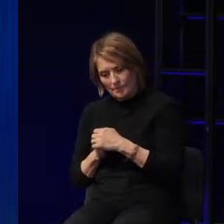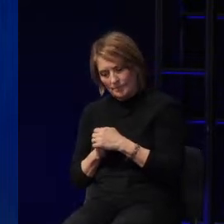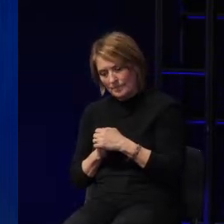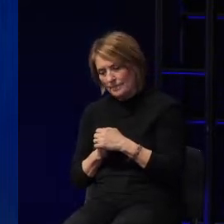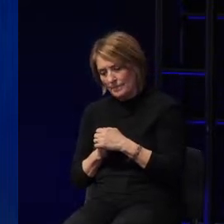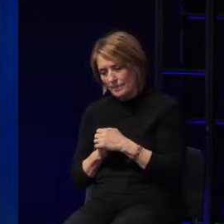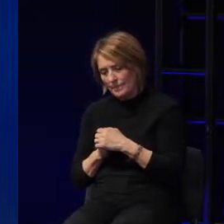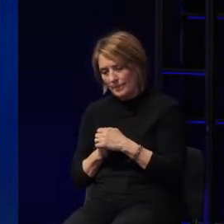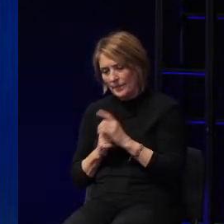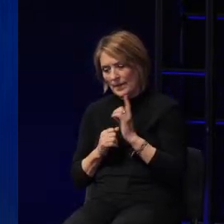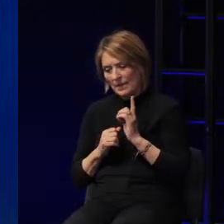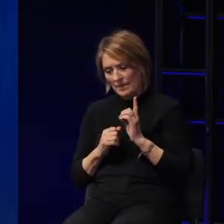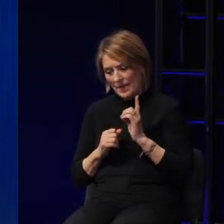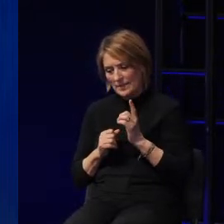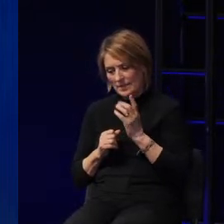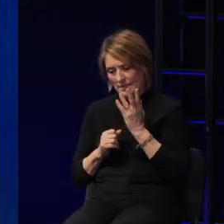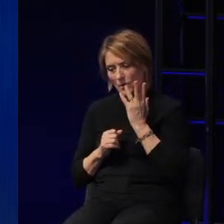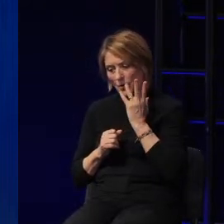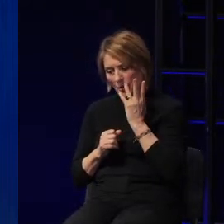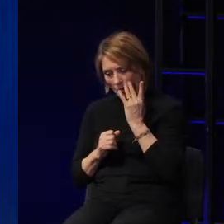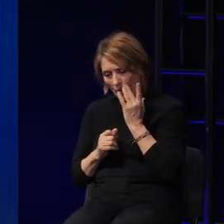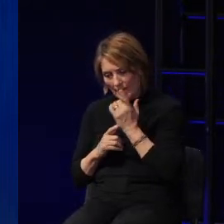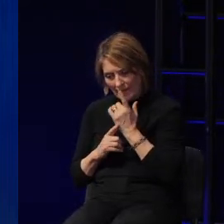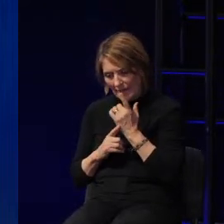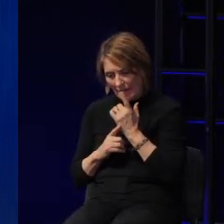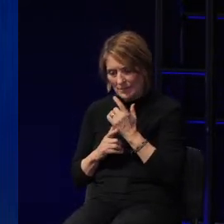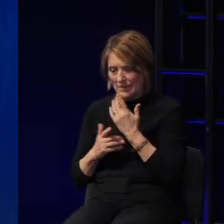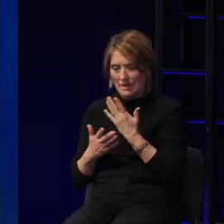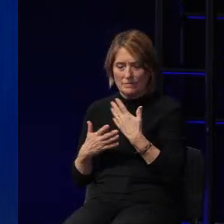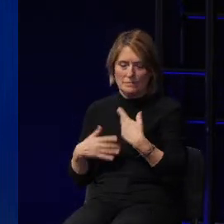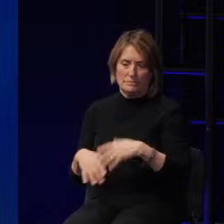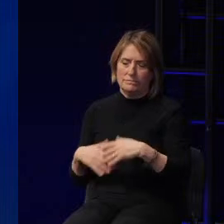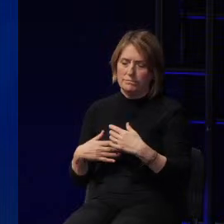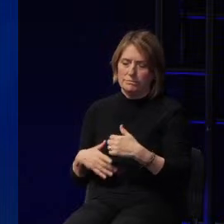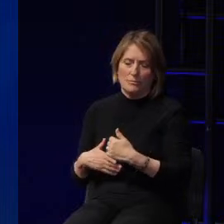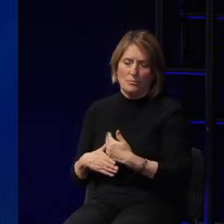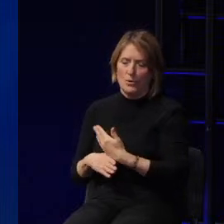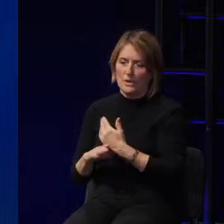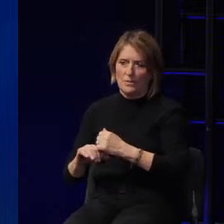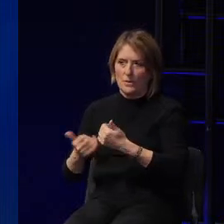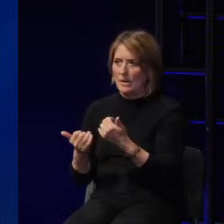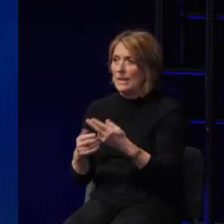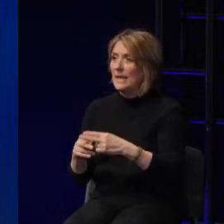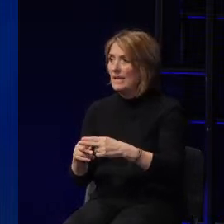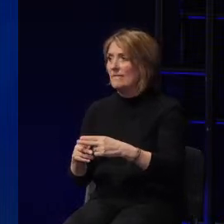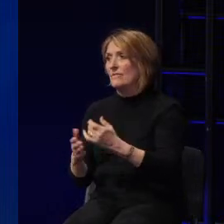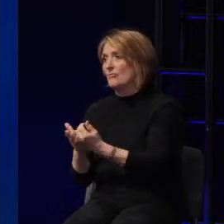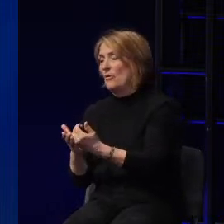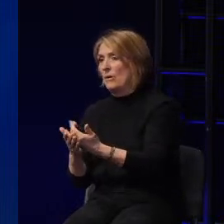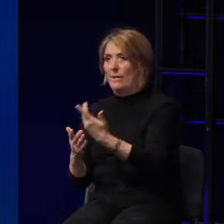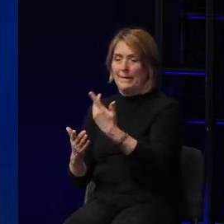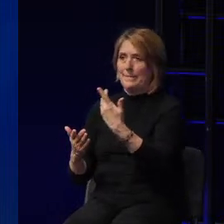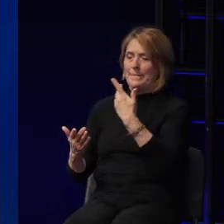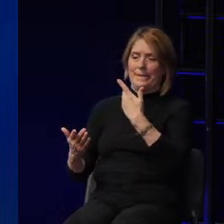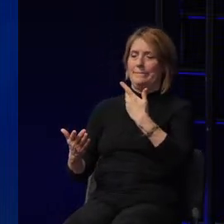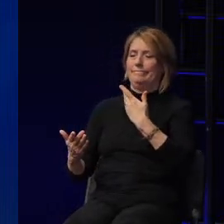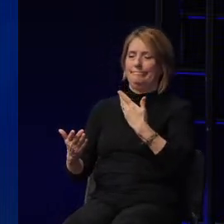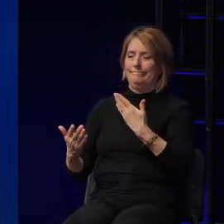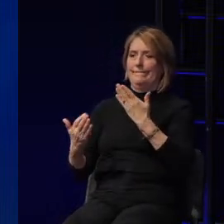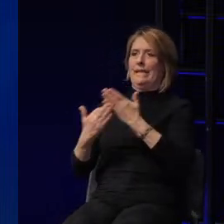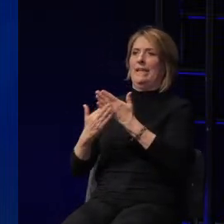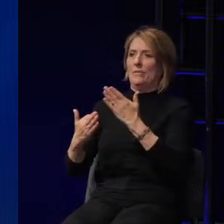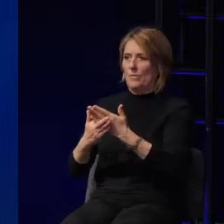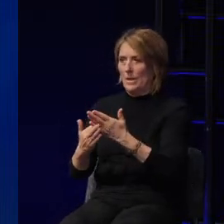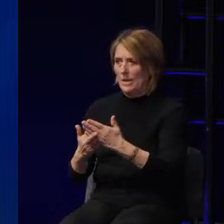that's when the camera's working really well. So I think if you do it wrong and you get in the way of something, but